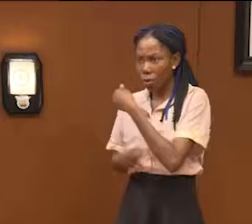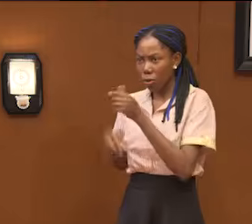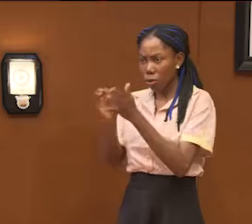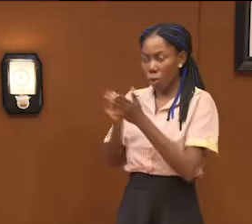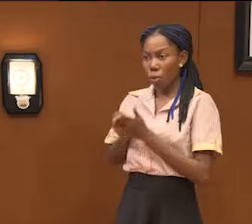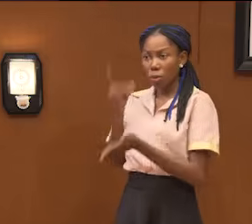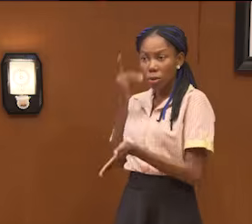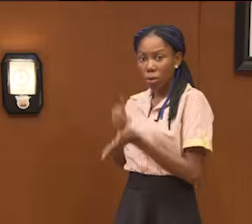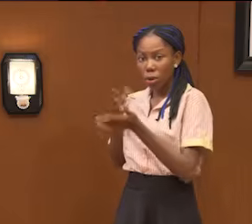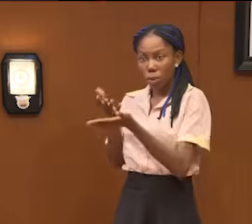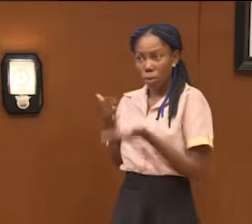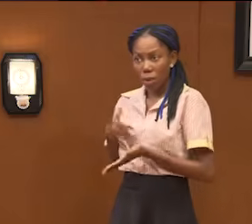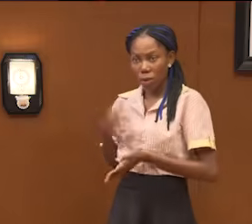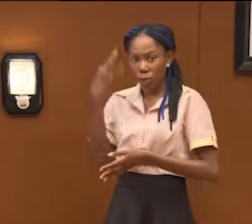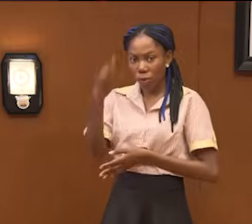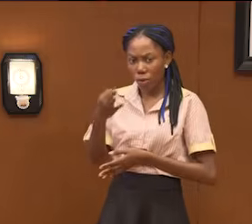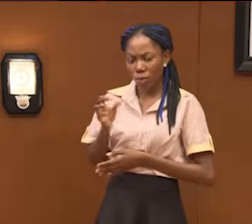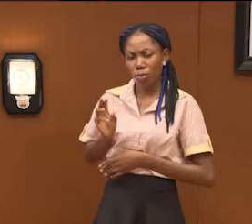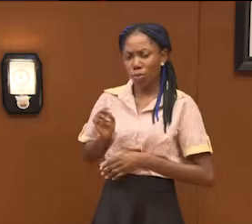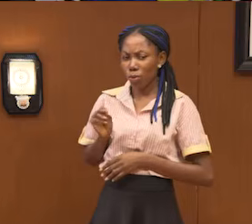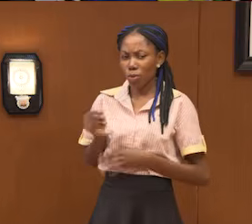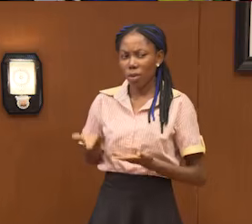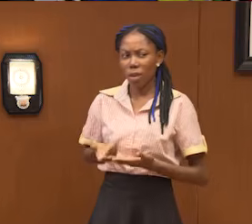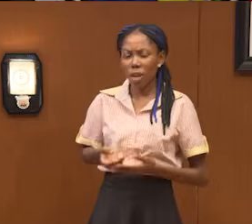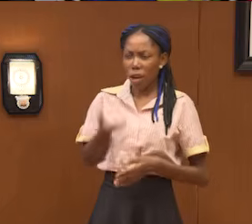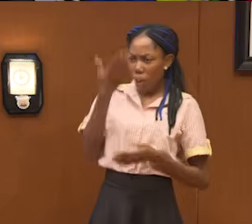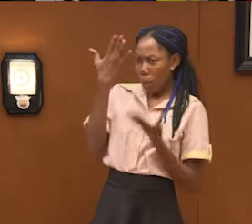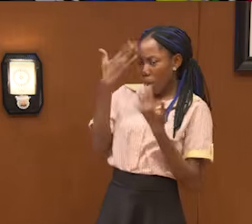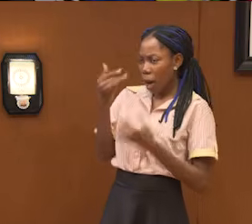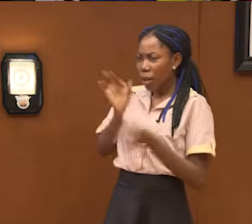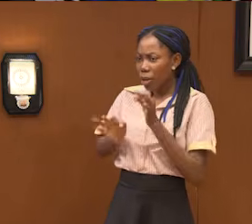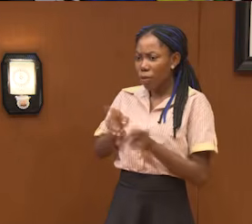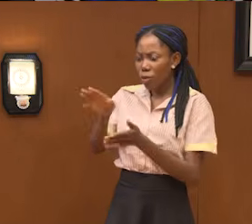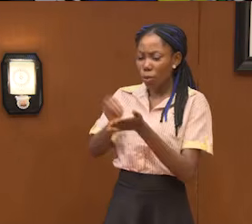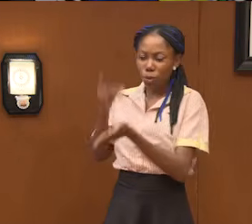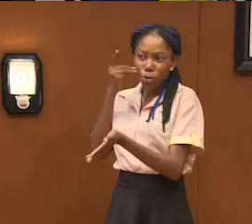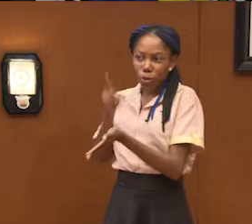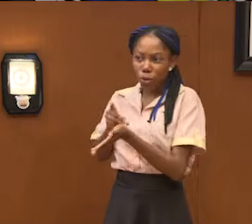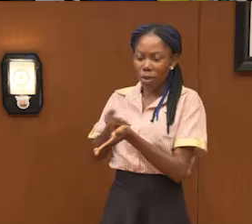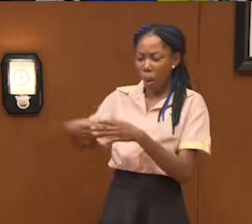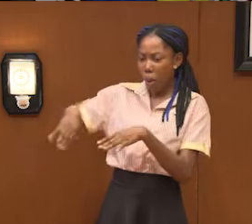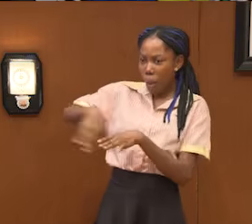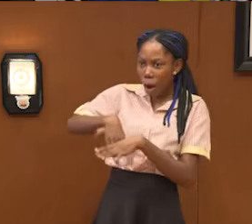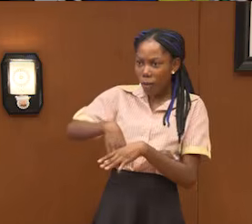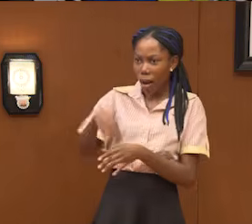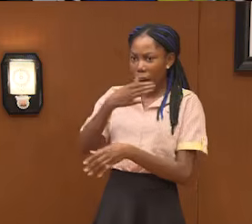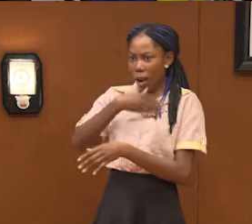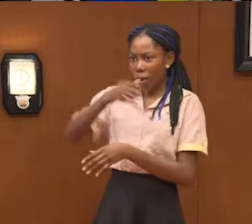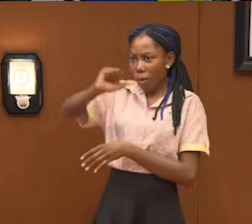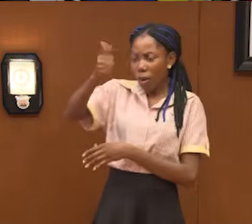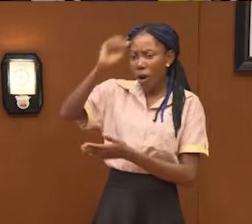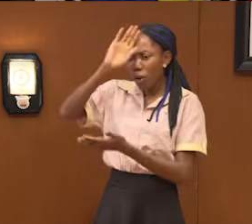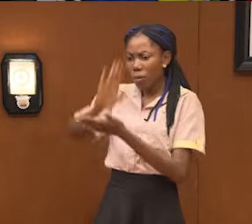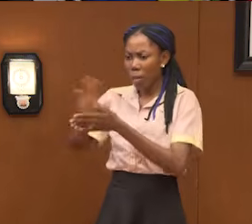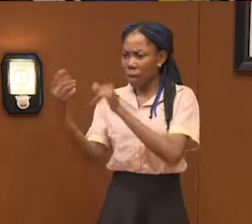her. That's what you pray for. No. You want them to have a husband like you that will be beating